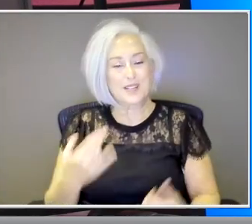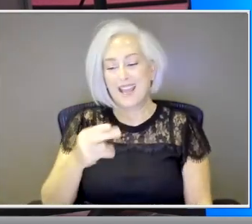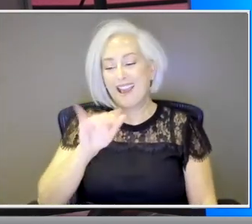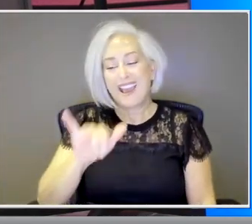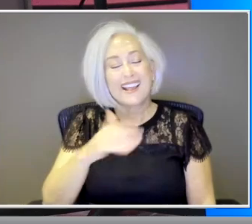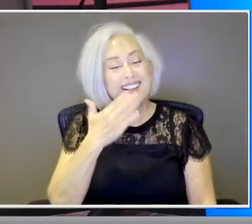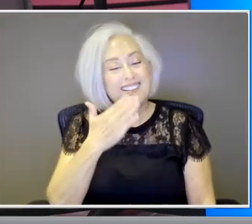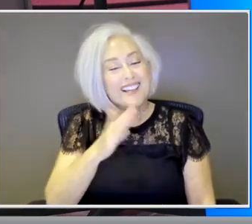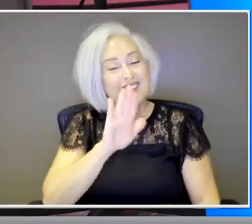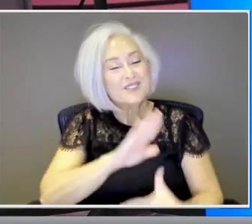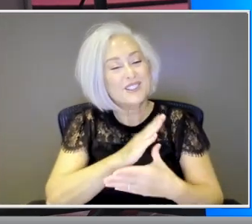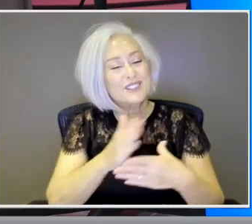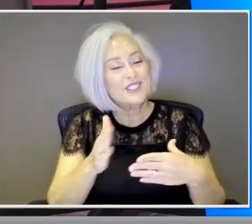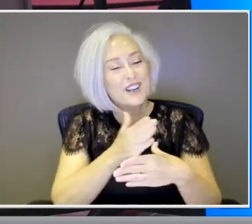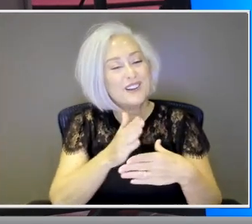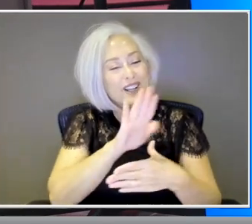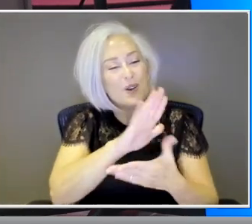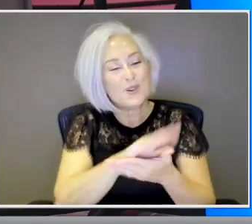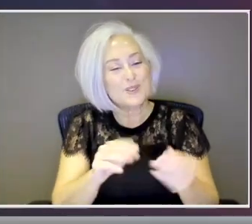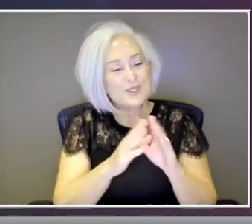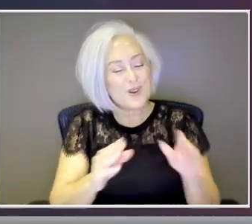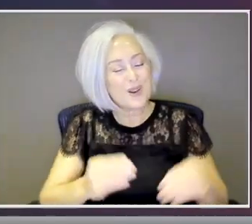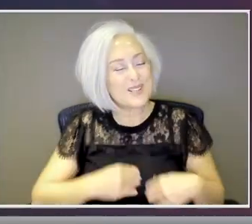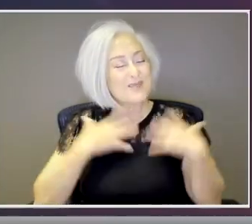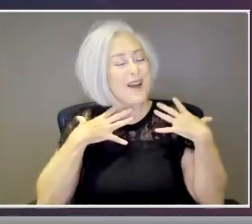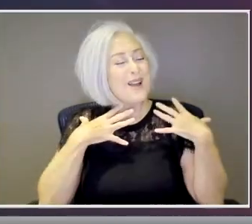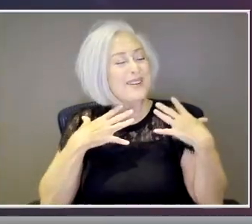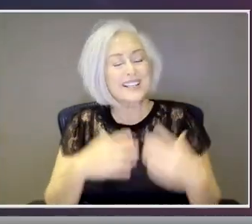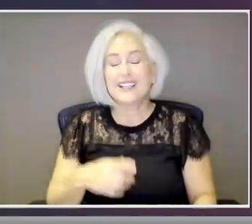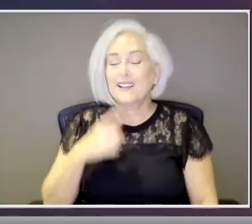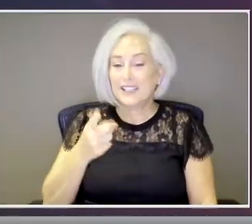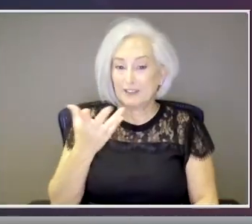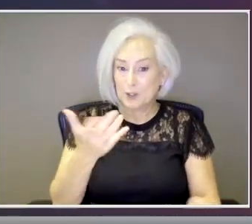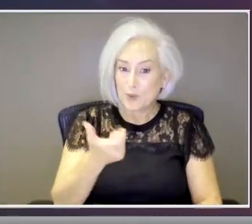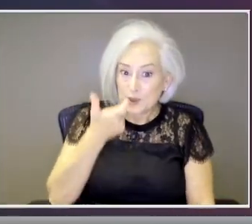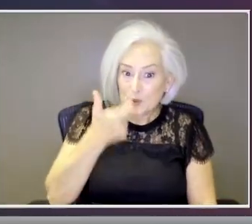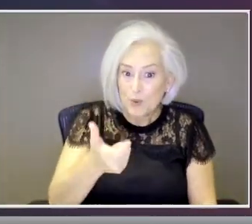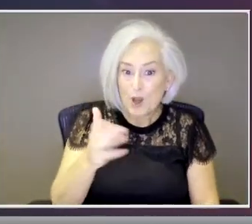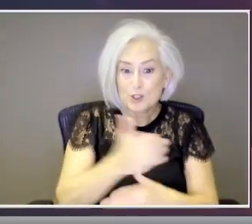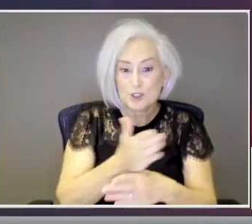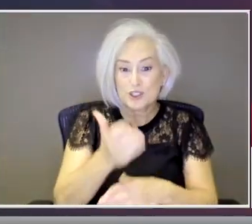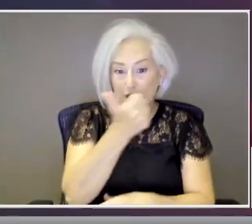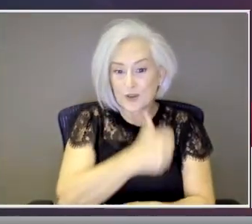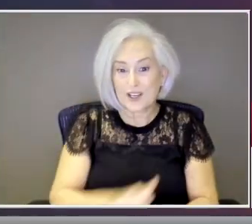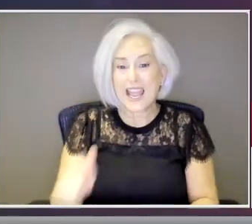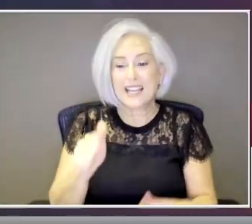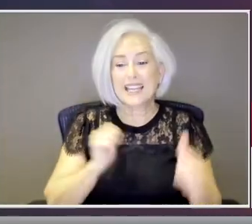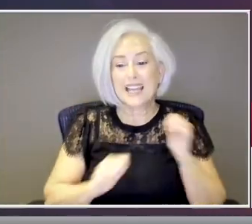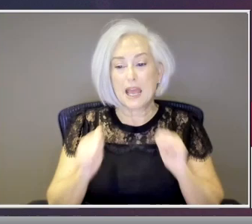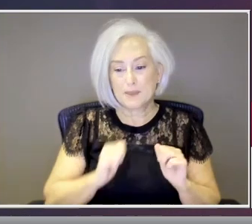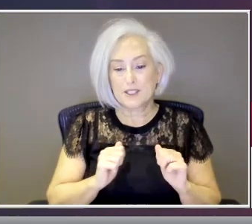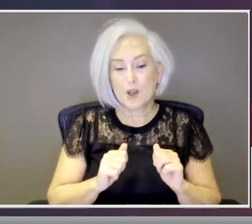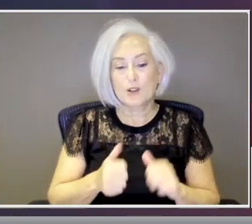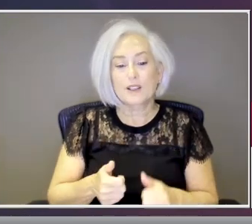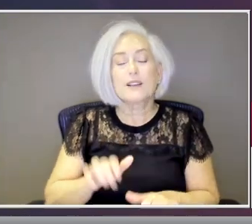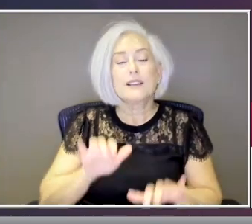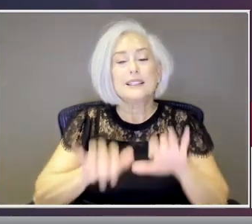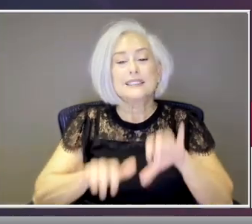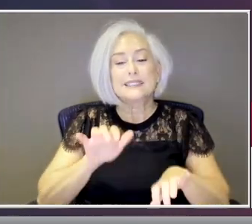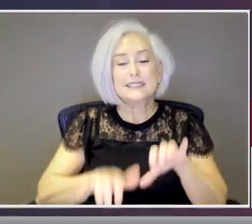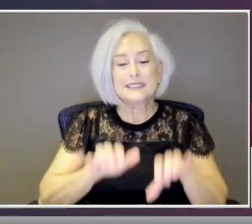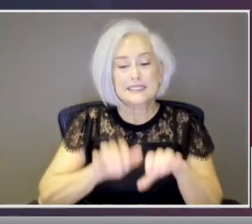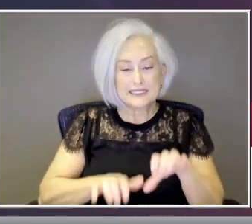sharing your journey. It's so inspiring. If you would like to watch or share any one of our episodes, just type the URL in. It's